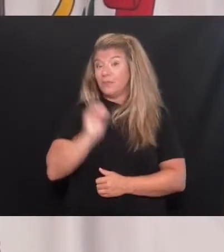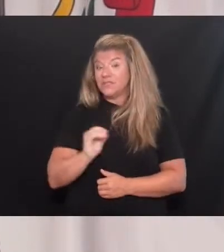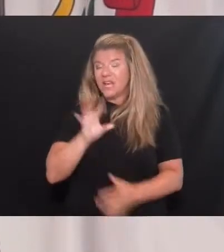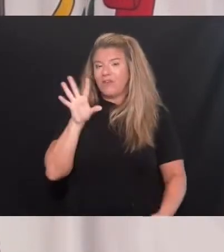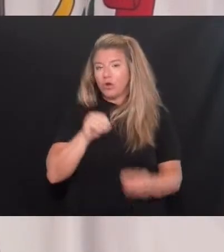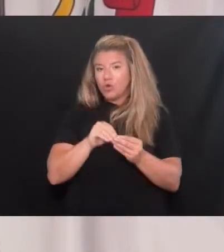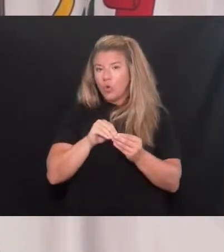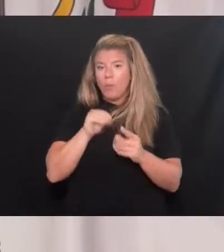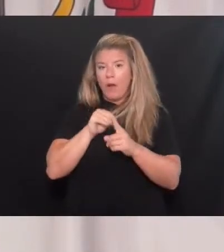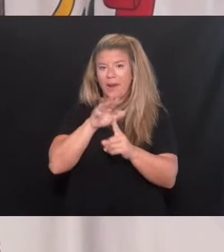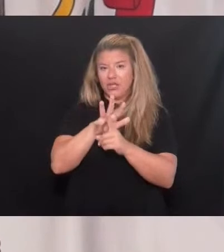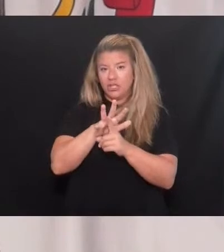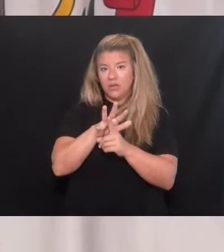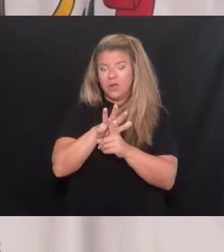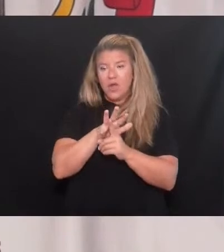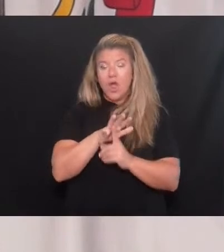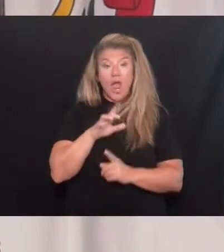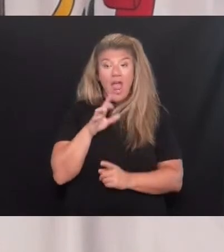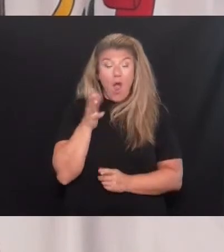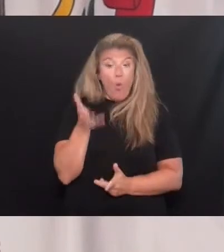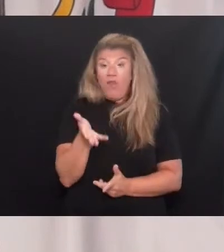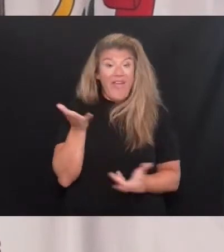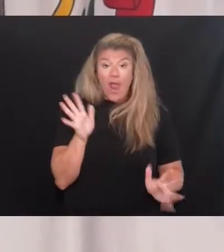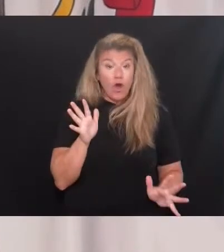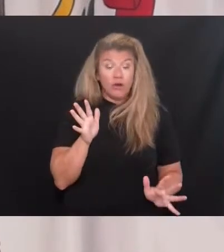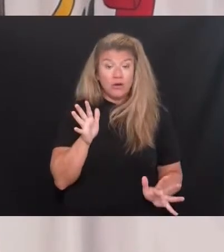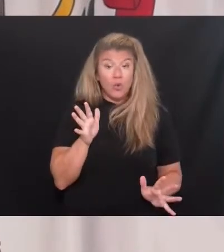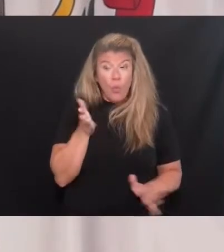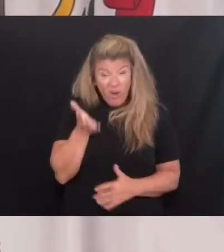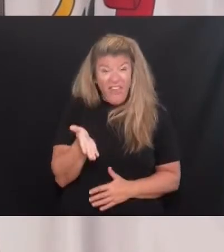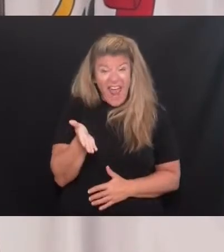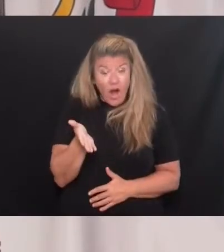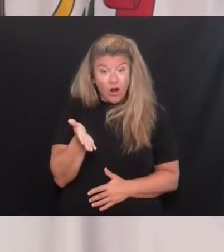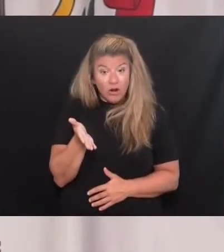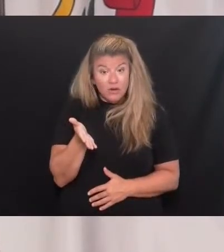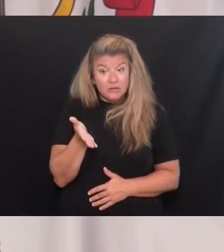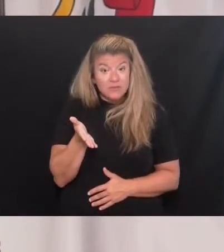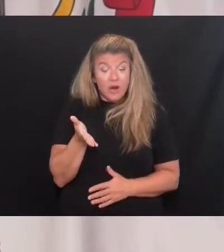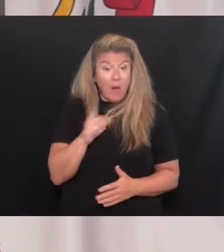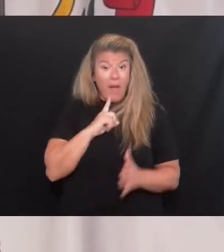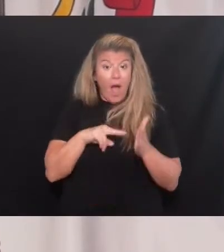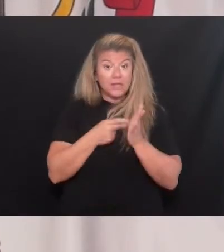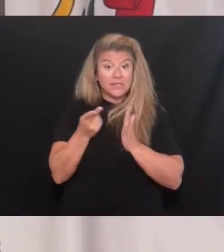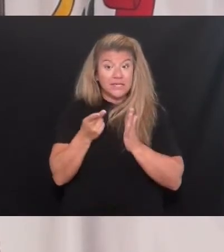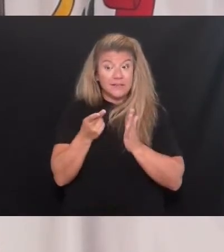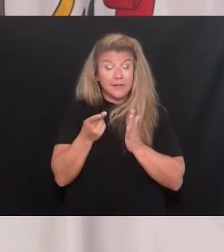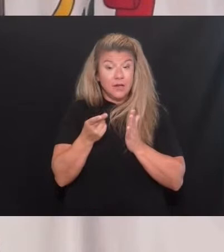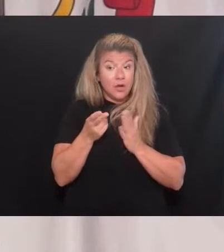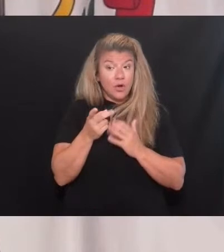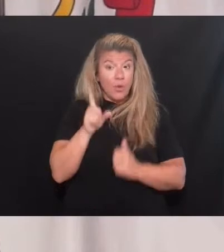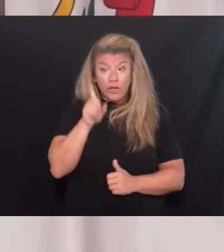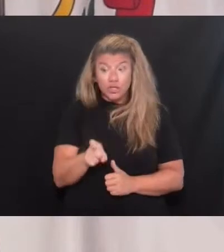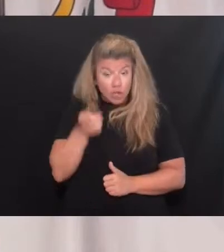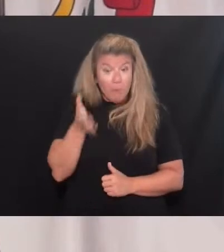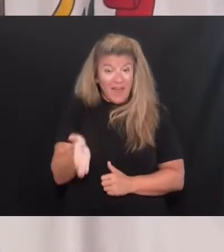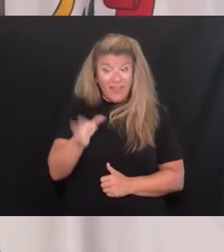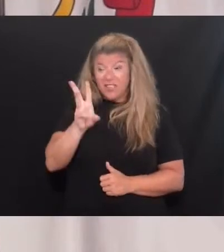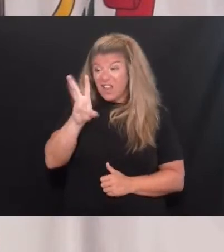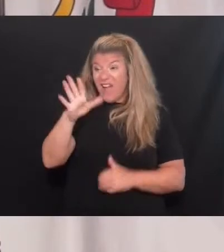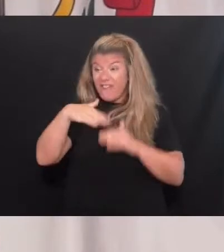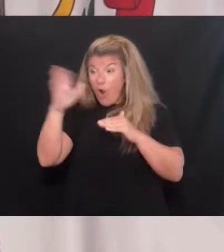total population, and we're there. We're there on our, for all practical purposes, on our 65 and older, we're